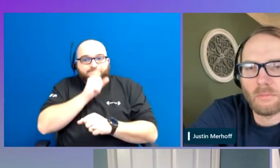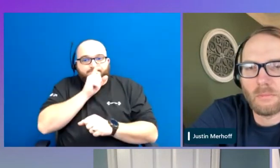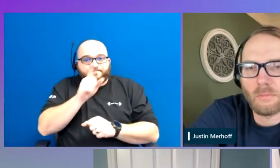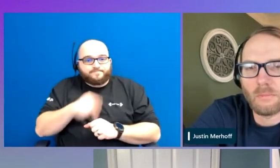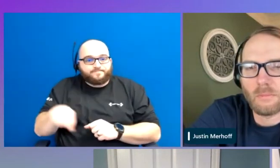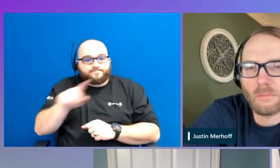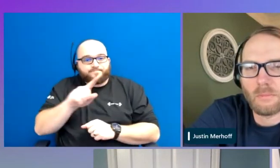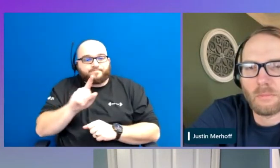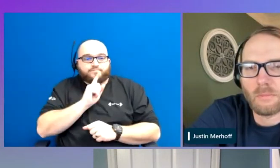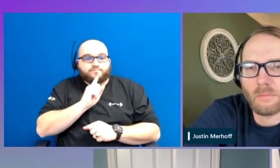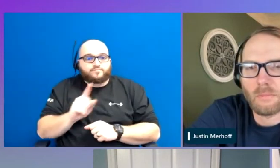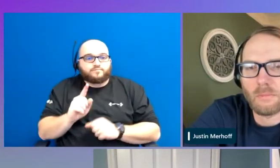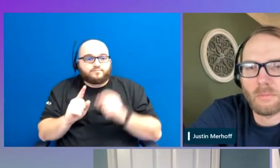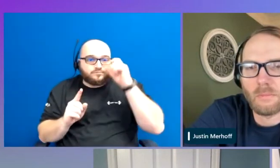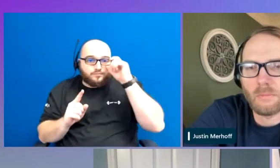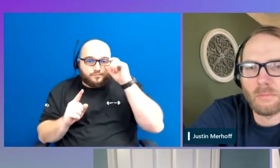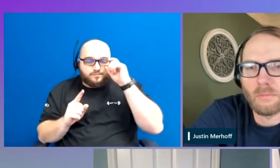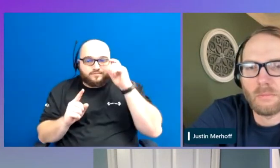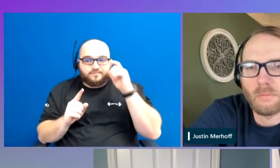very